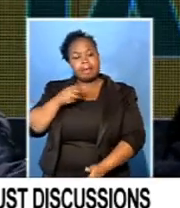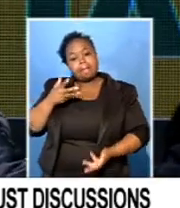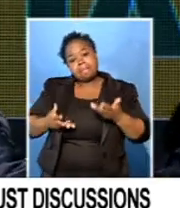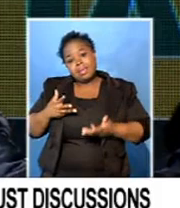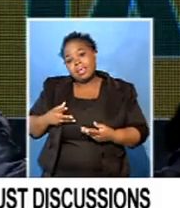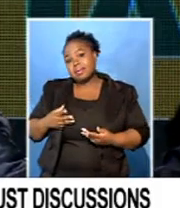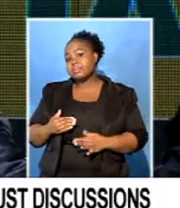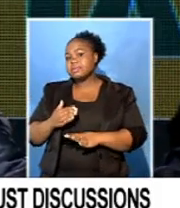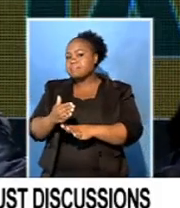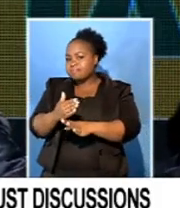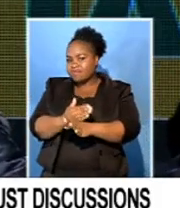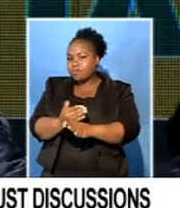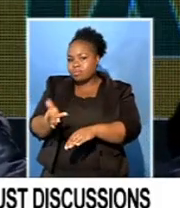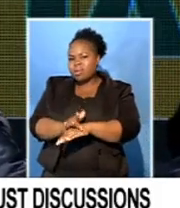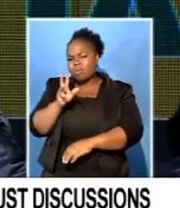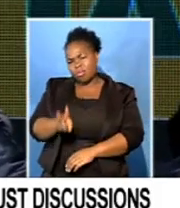by then.